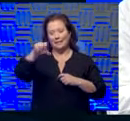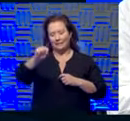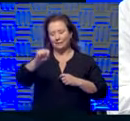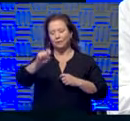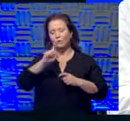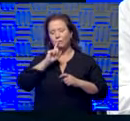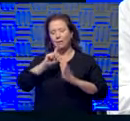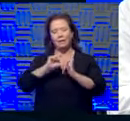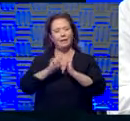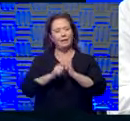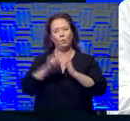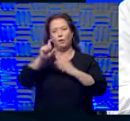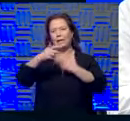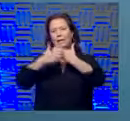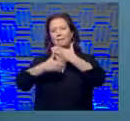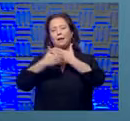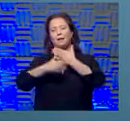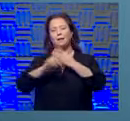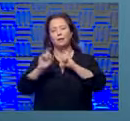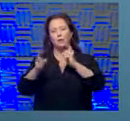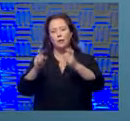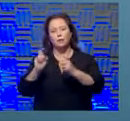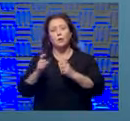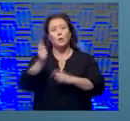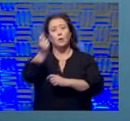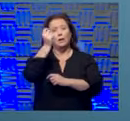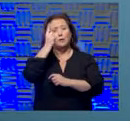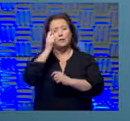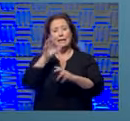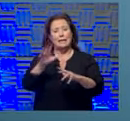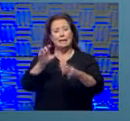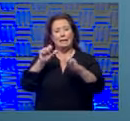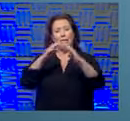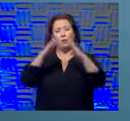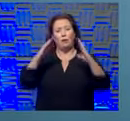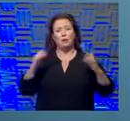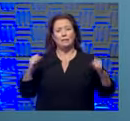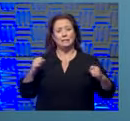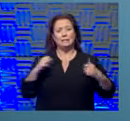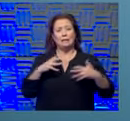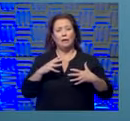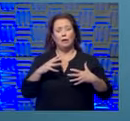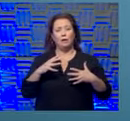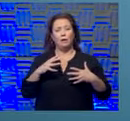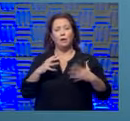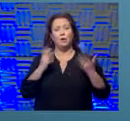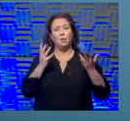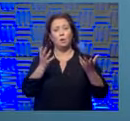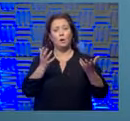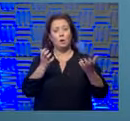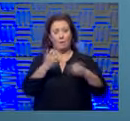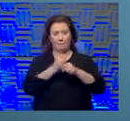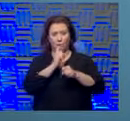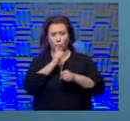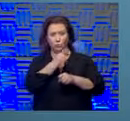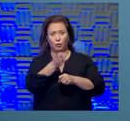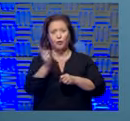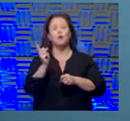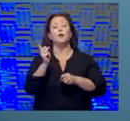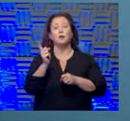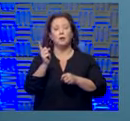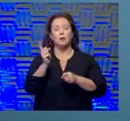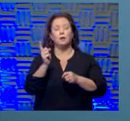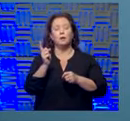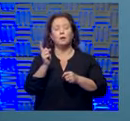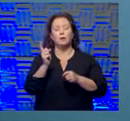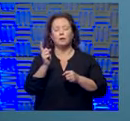We do. We understand leaving your house is a little bit scary right now, but we want to assure you that we're making our